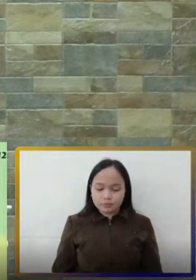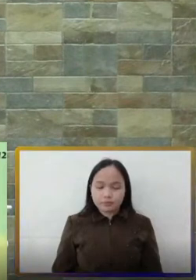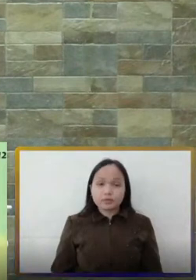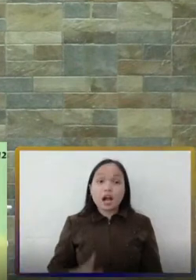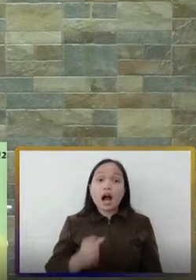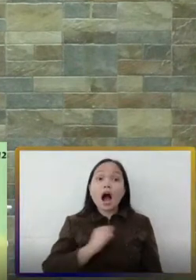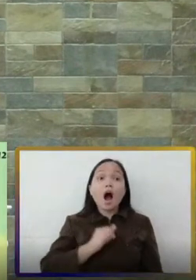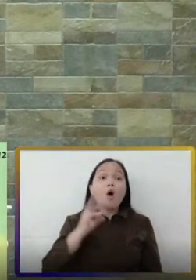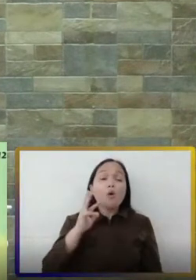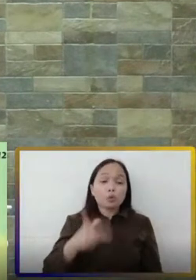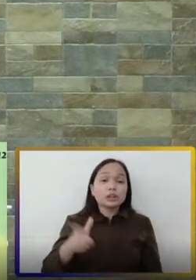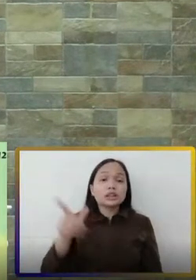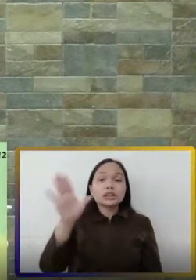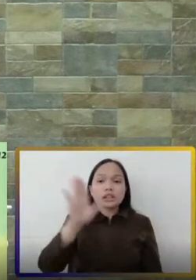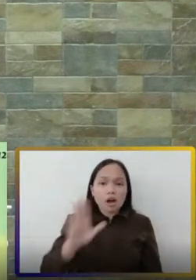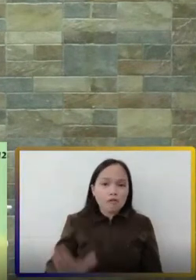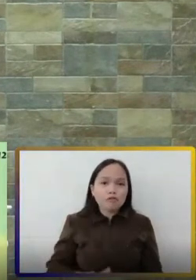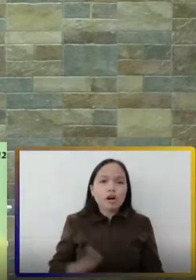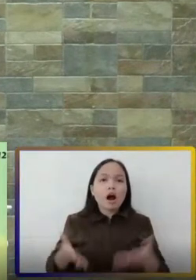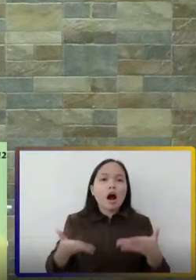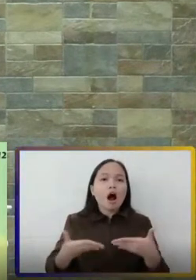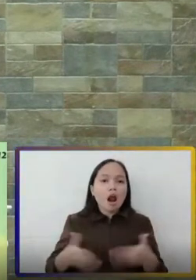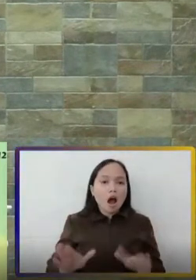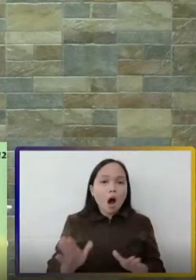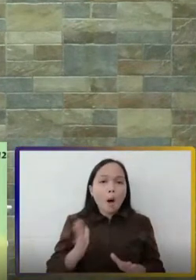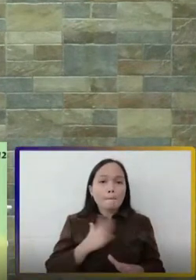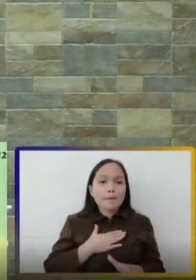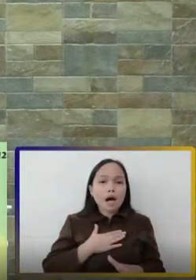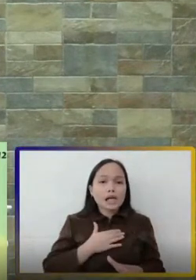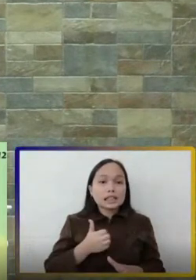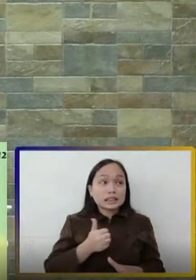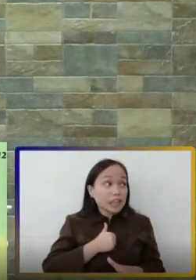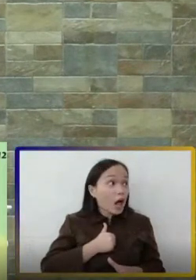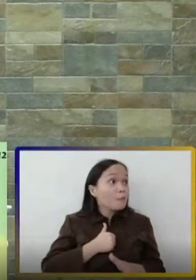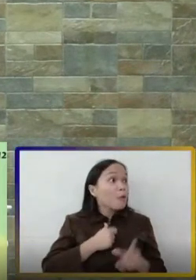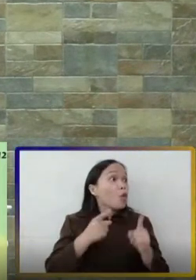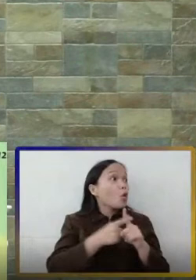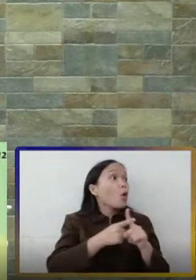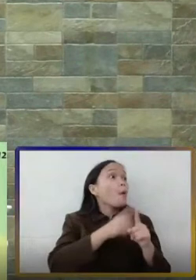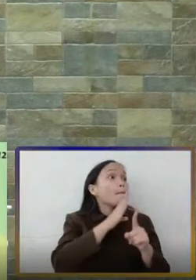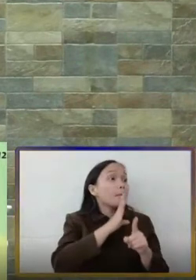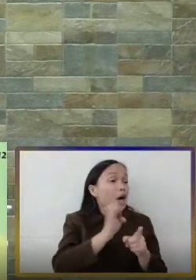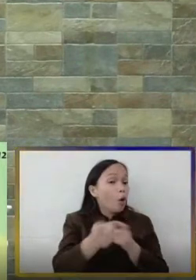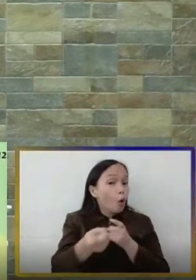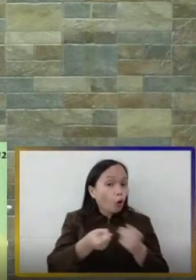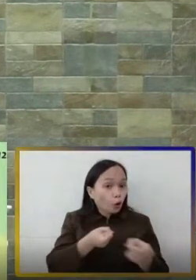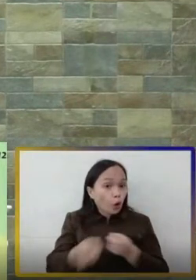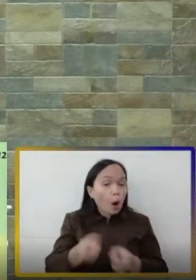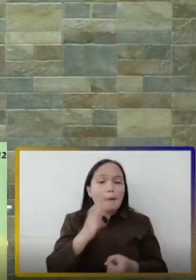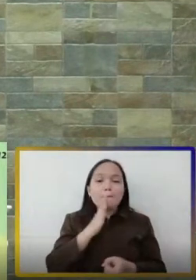I will never allow myself to be controlled by any.